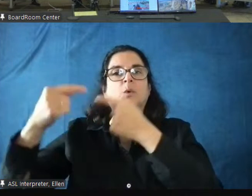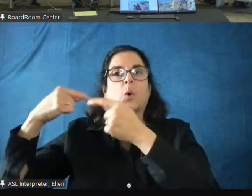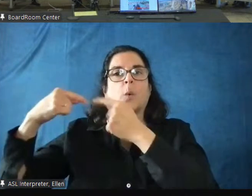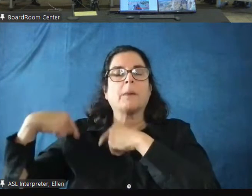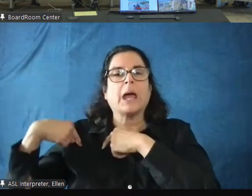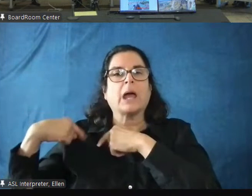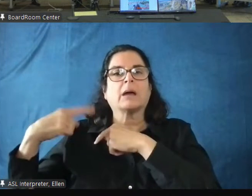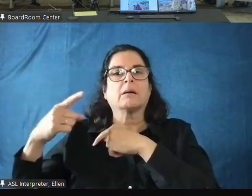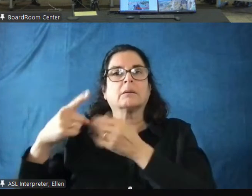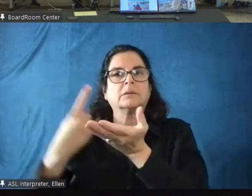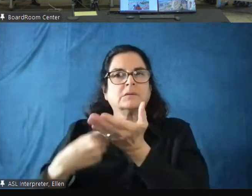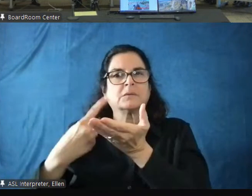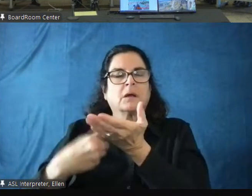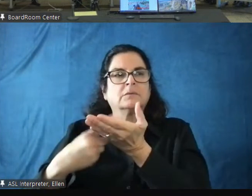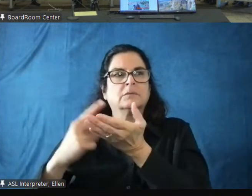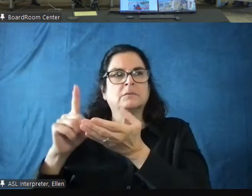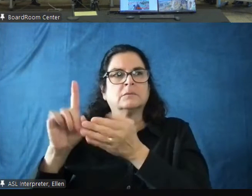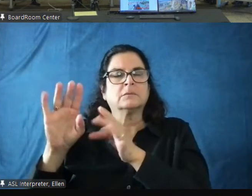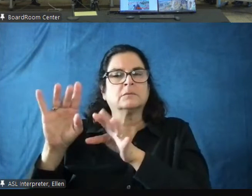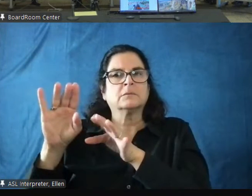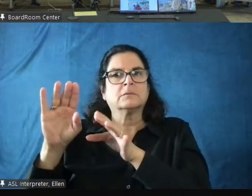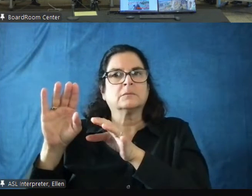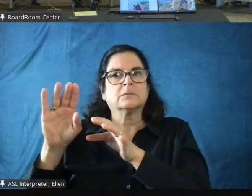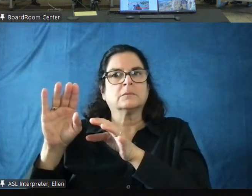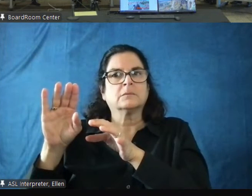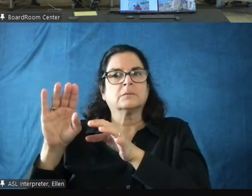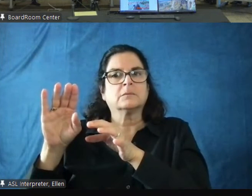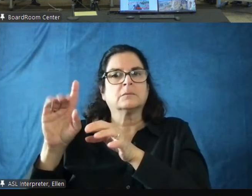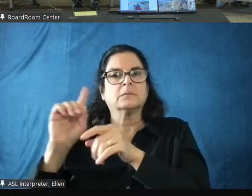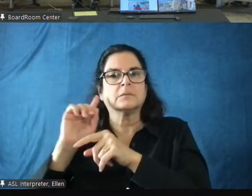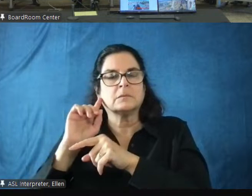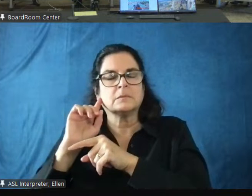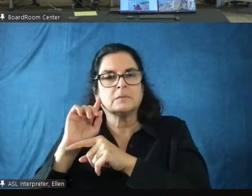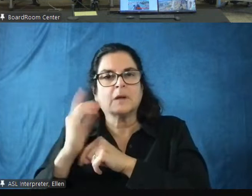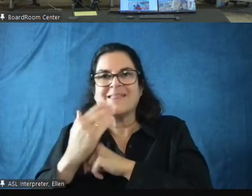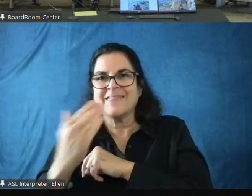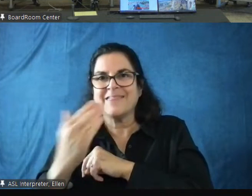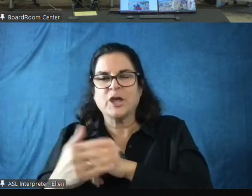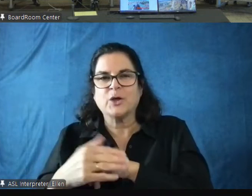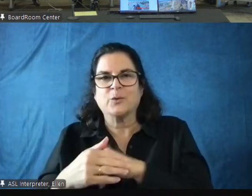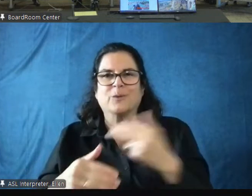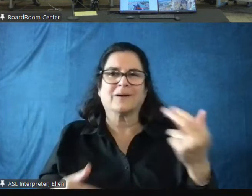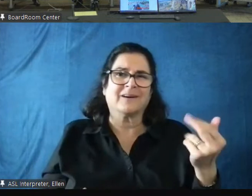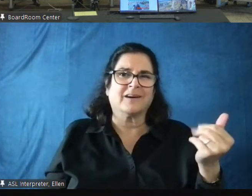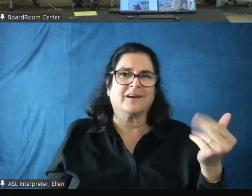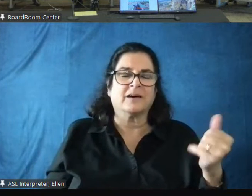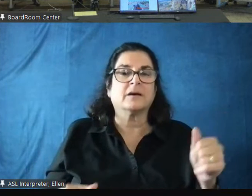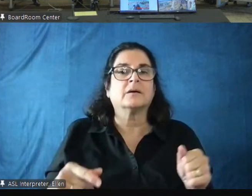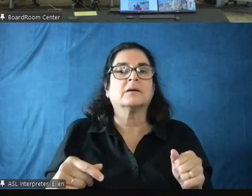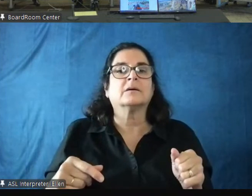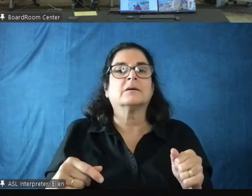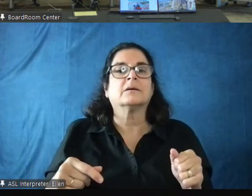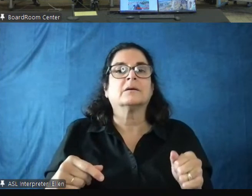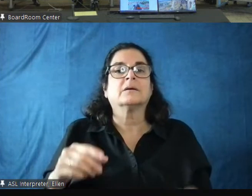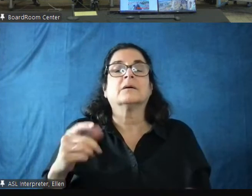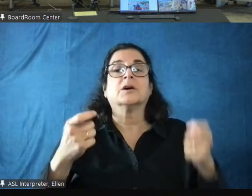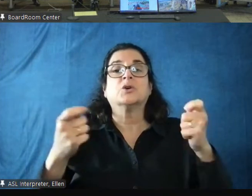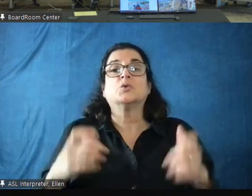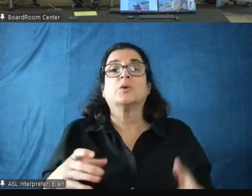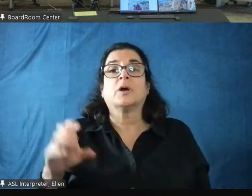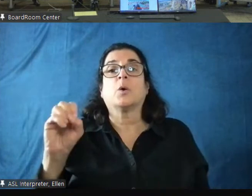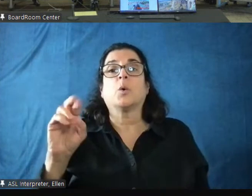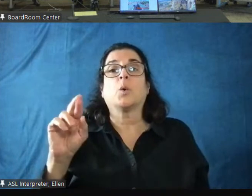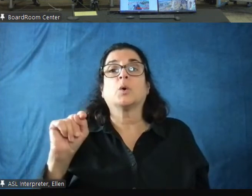if that's okay. That's good. So next time. Thank you. I'll do a more detailed briefing on